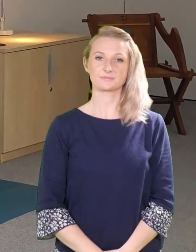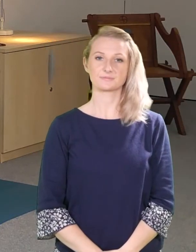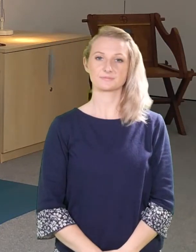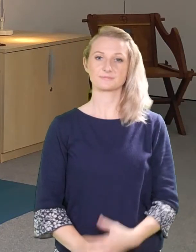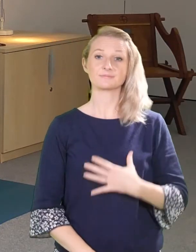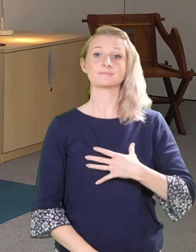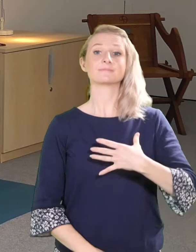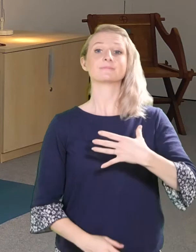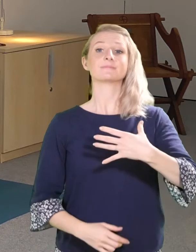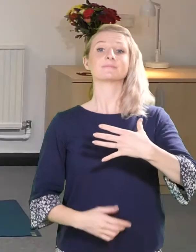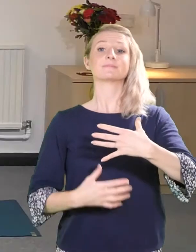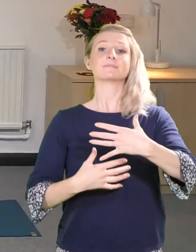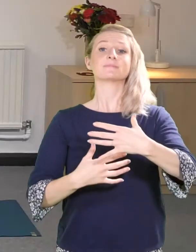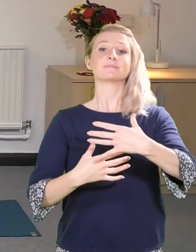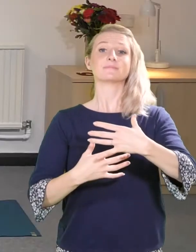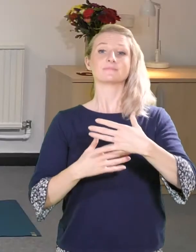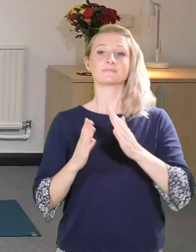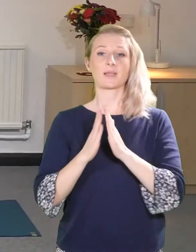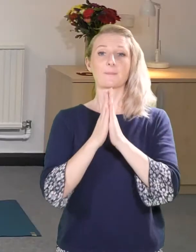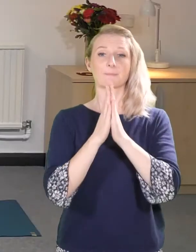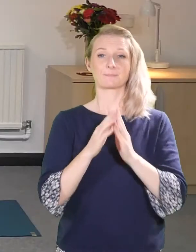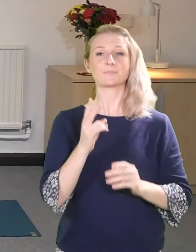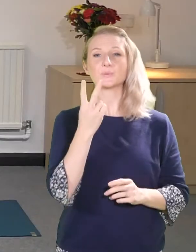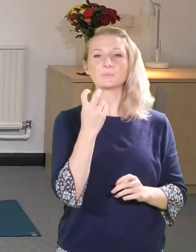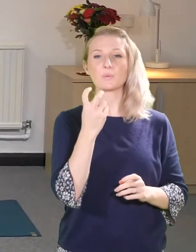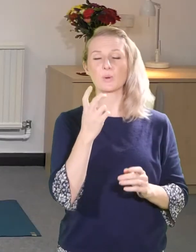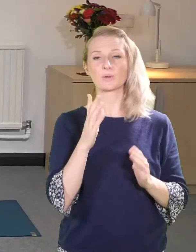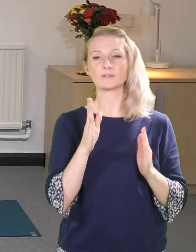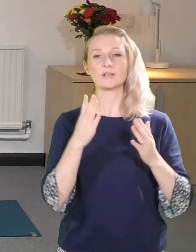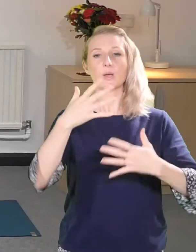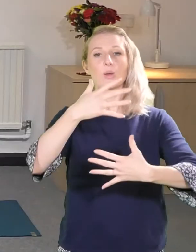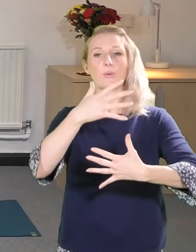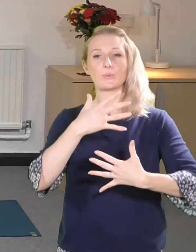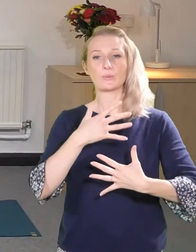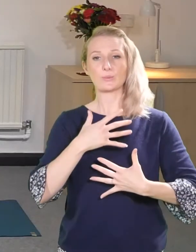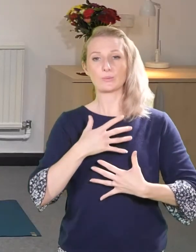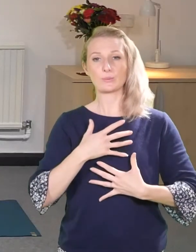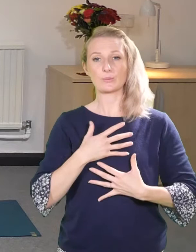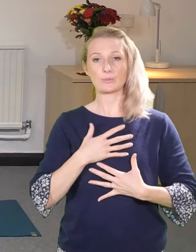And inhale, lift up. We'll do 2 more rounds. Exhale to the side.